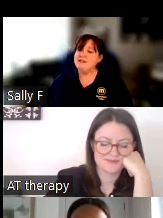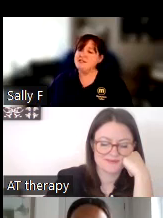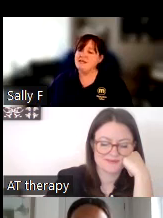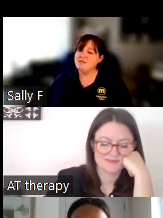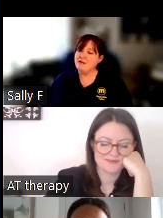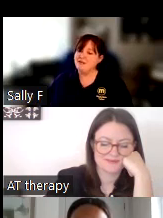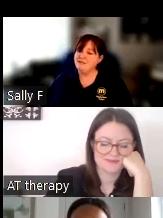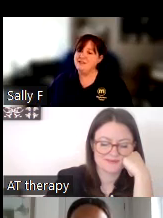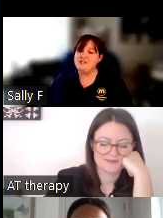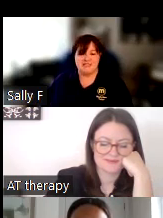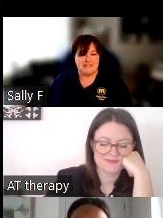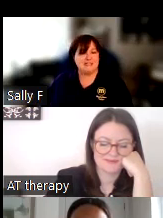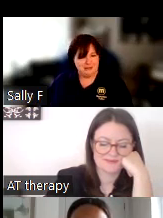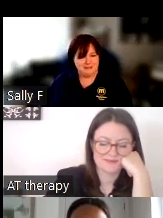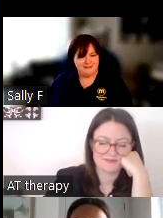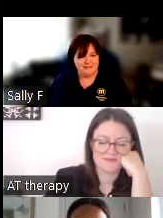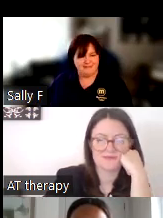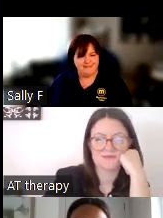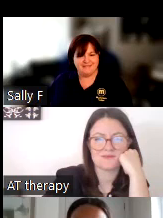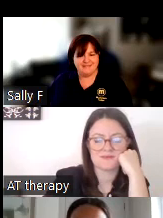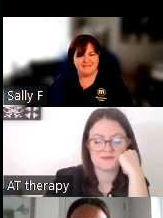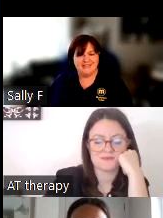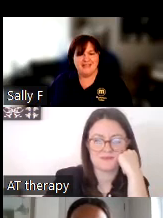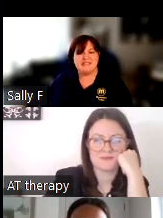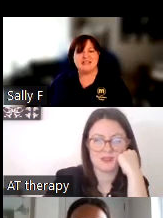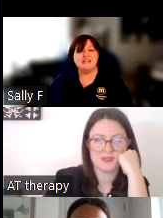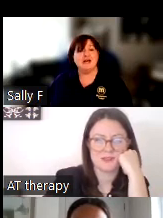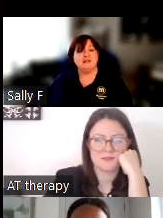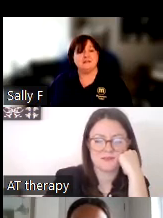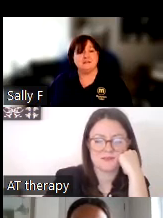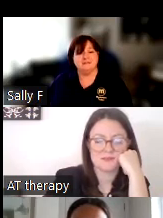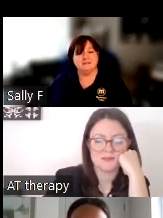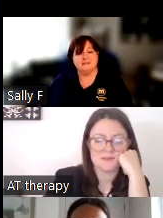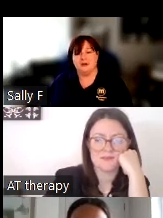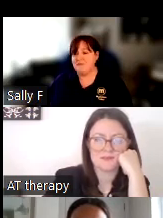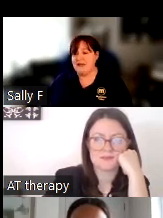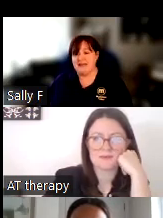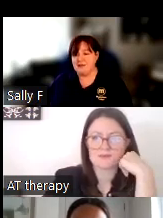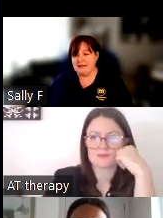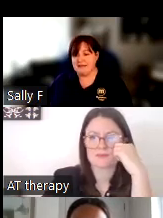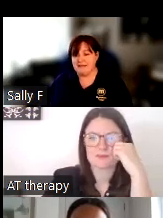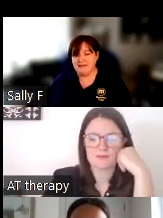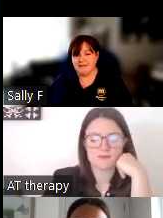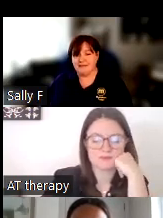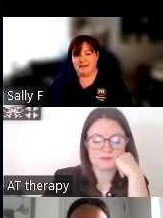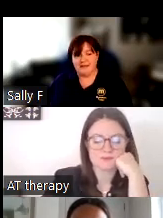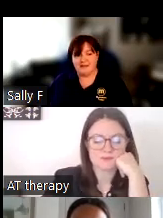No punching in the road. You just need to go. Sings along. Don't fly anywhere.